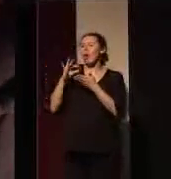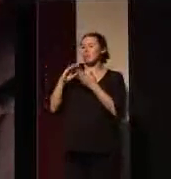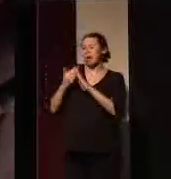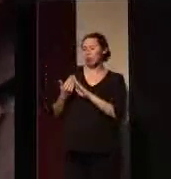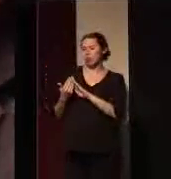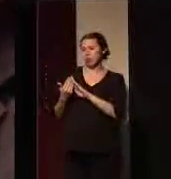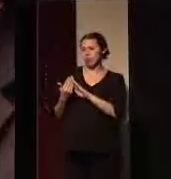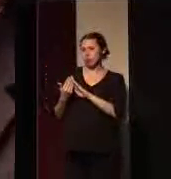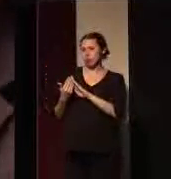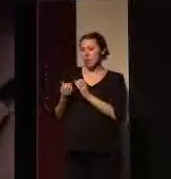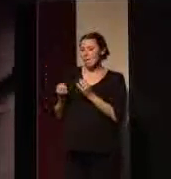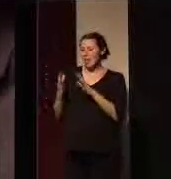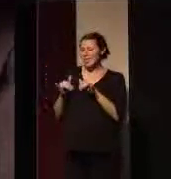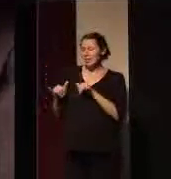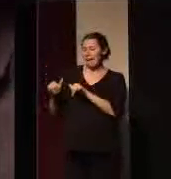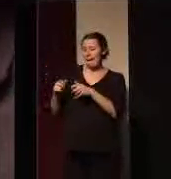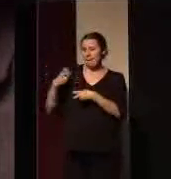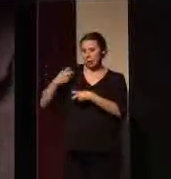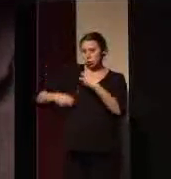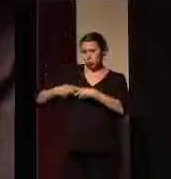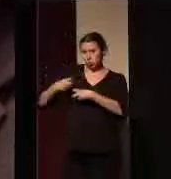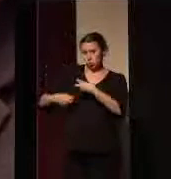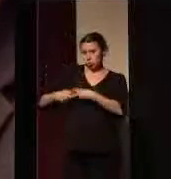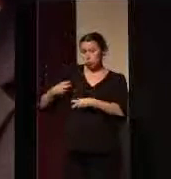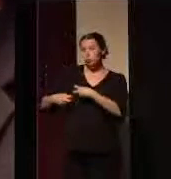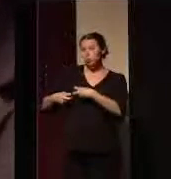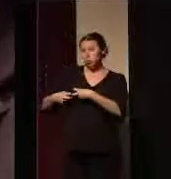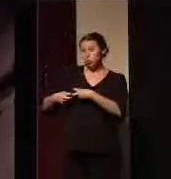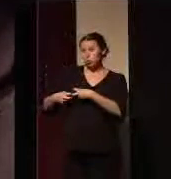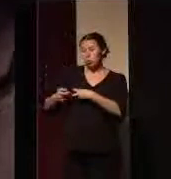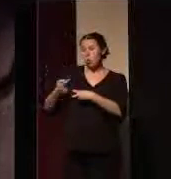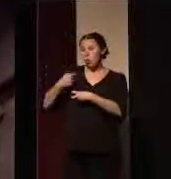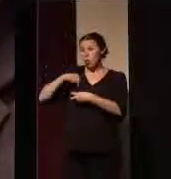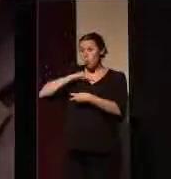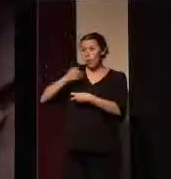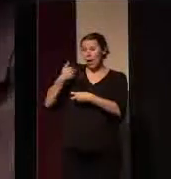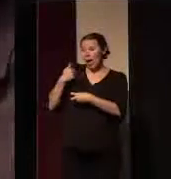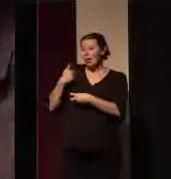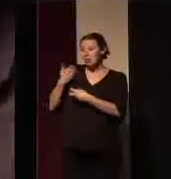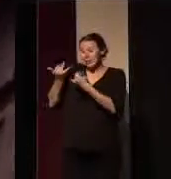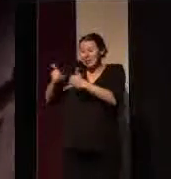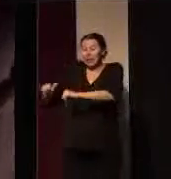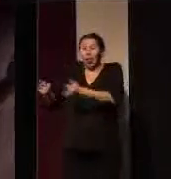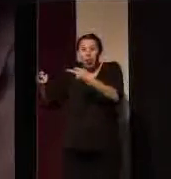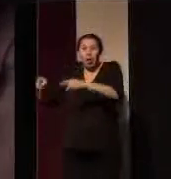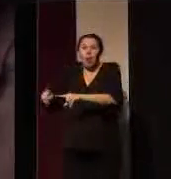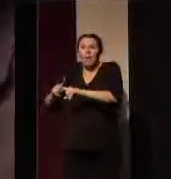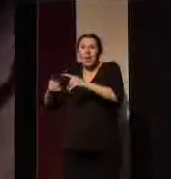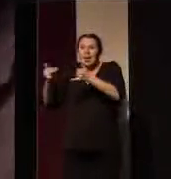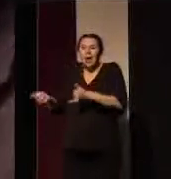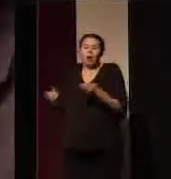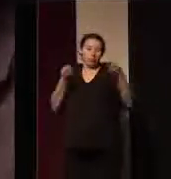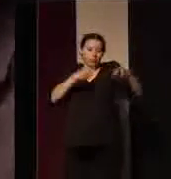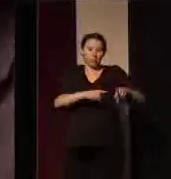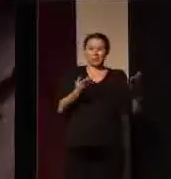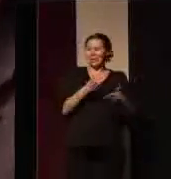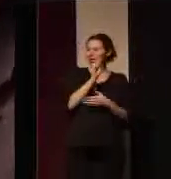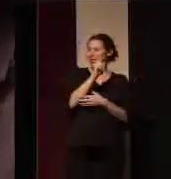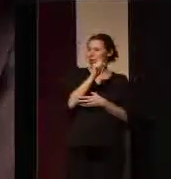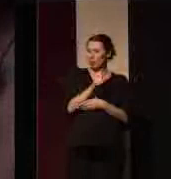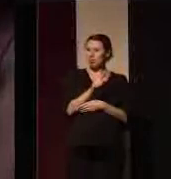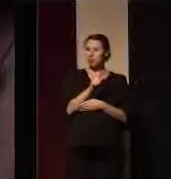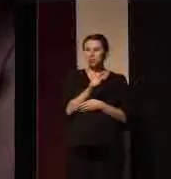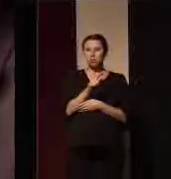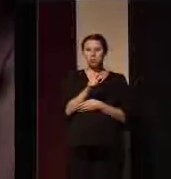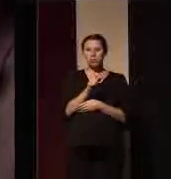same issues, even back in the day that we had, are still going on, only now it's in St. Louis. And one thing that